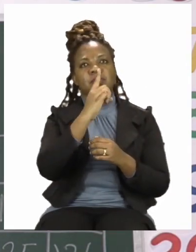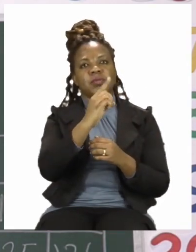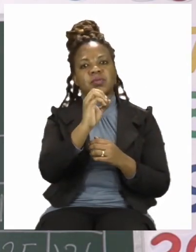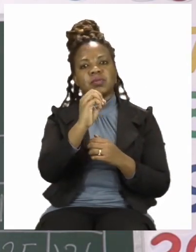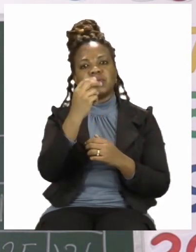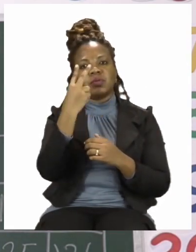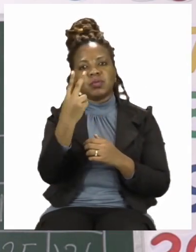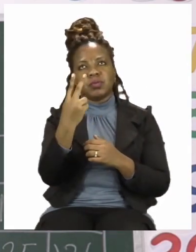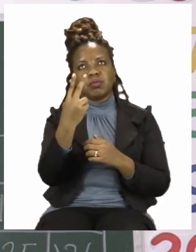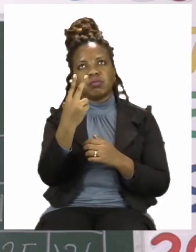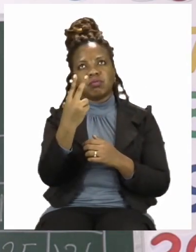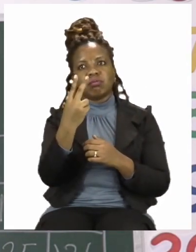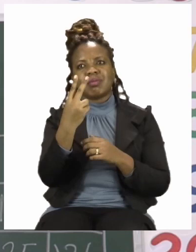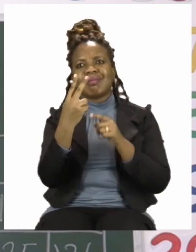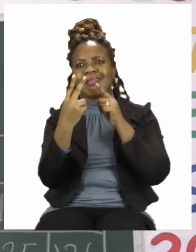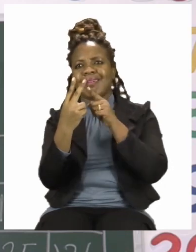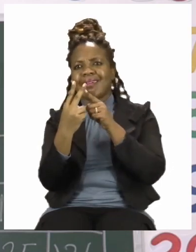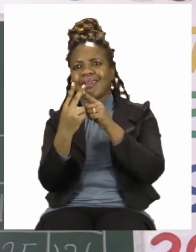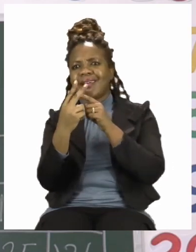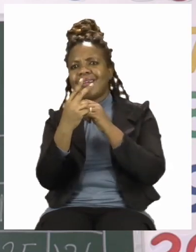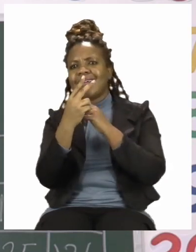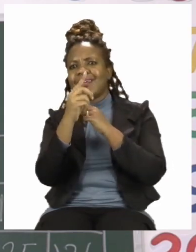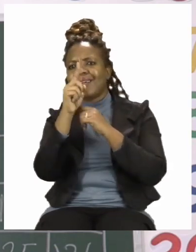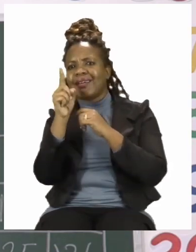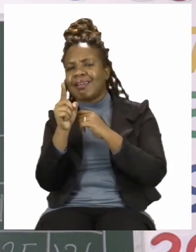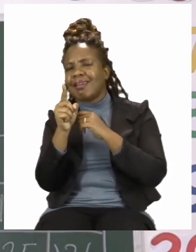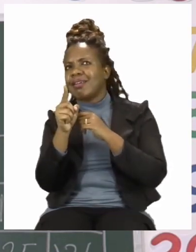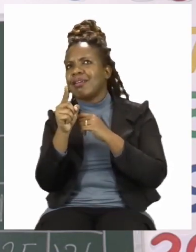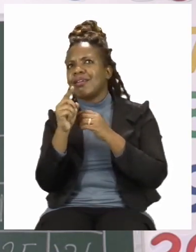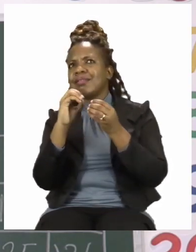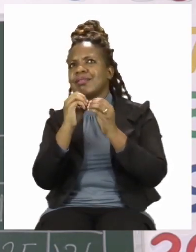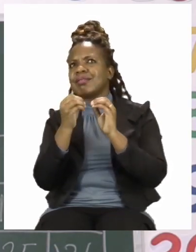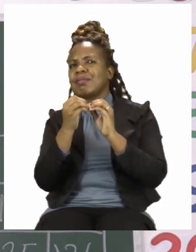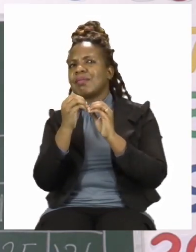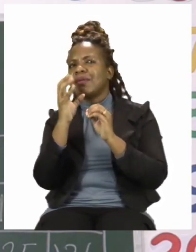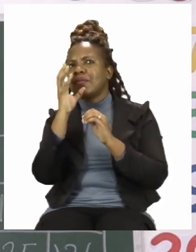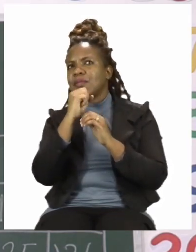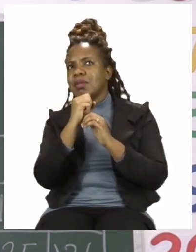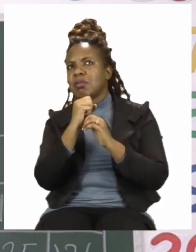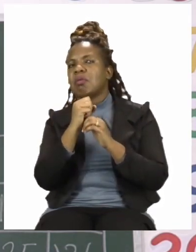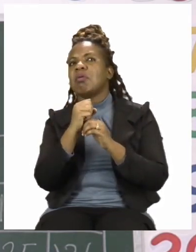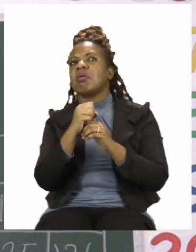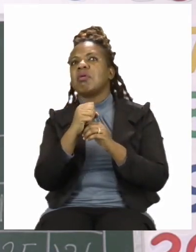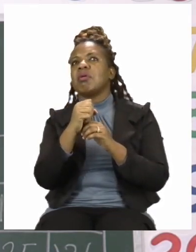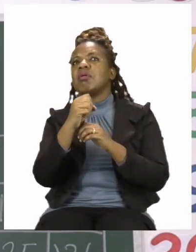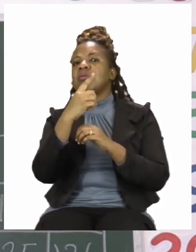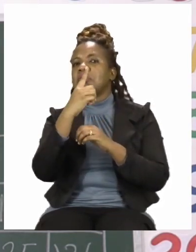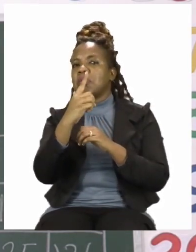102. We have a missing number there. And our missing number is, yes,